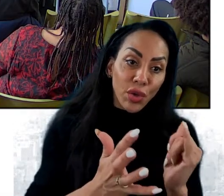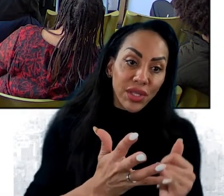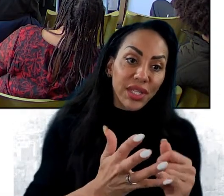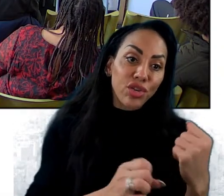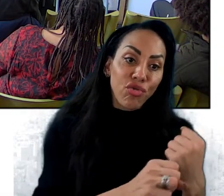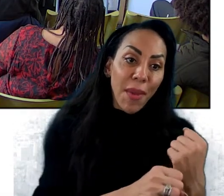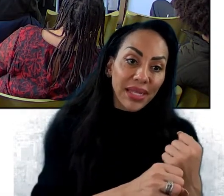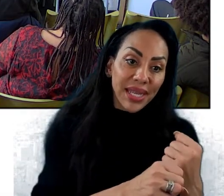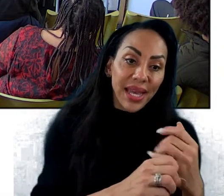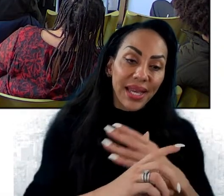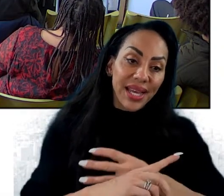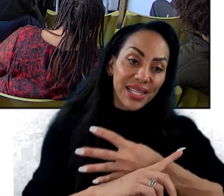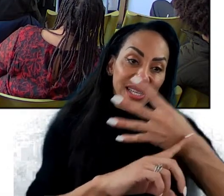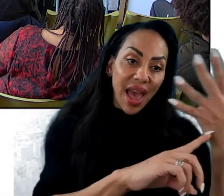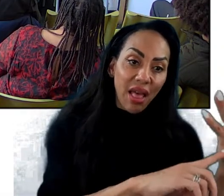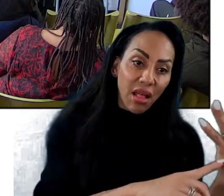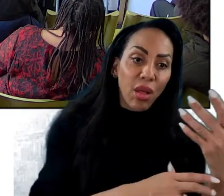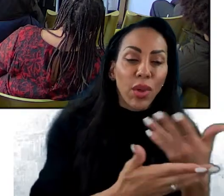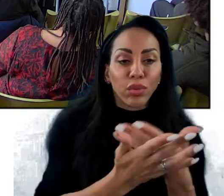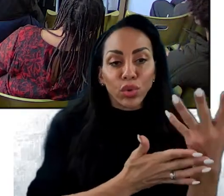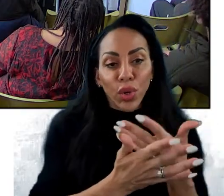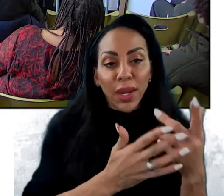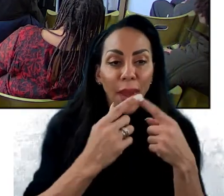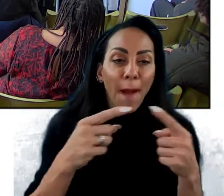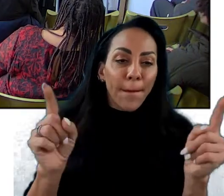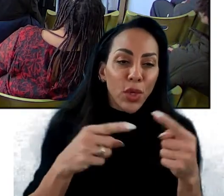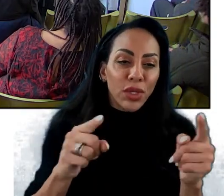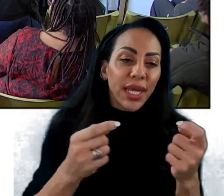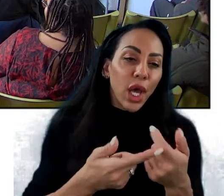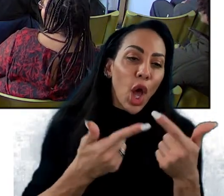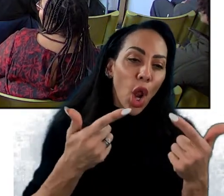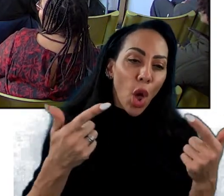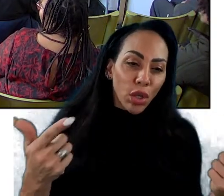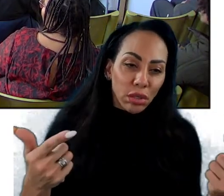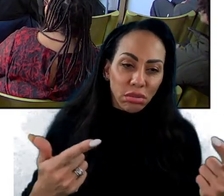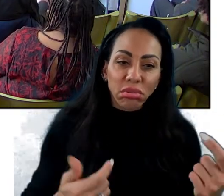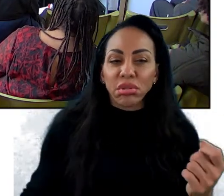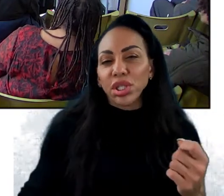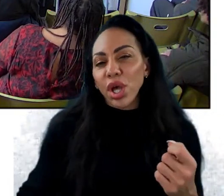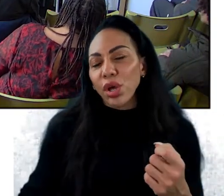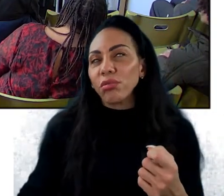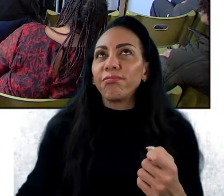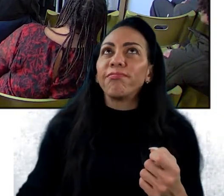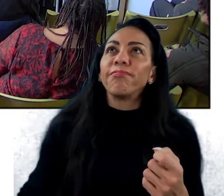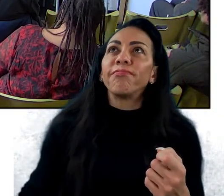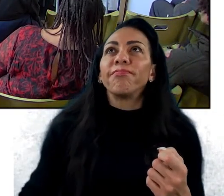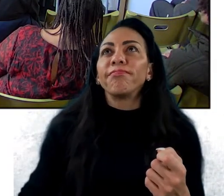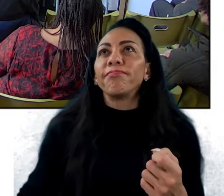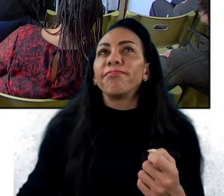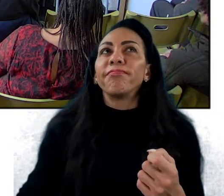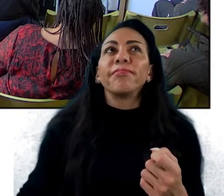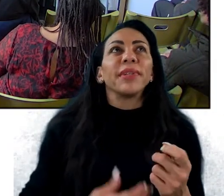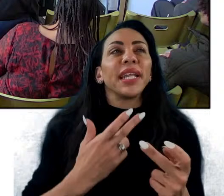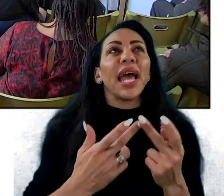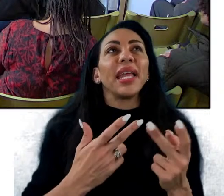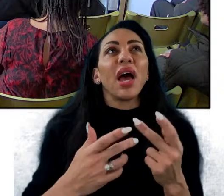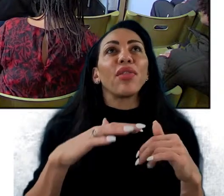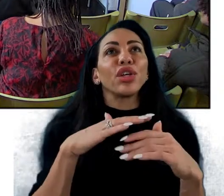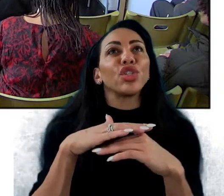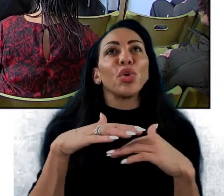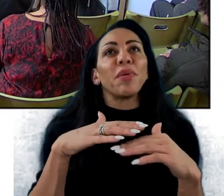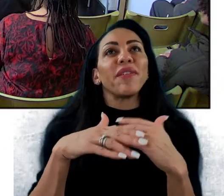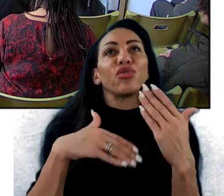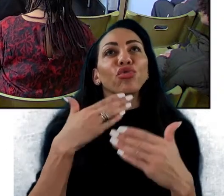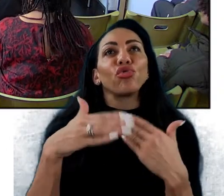We were talking about music quite a lot, and yeah, that was. Have I missed any other obscure anecdotes, Pete, about 5 of 12?